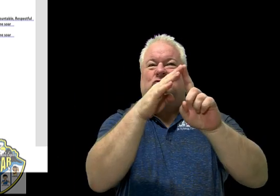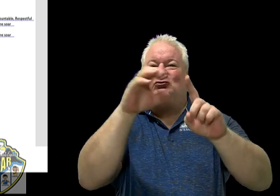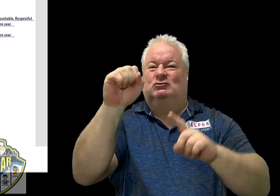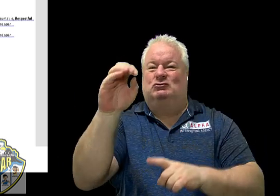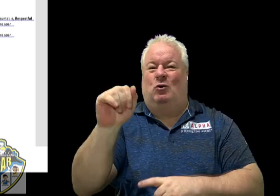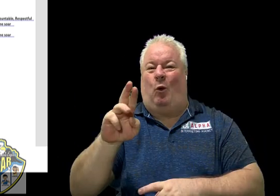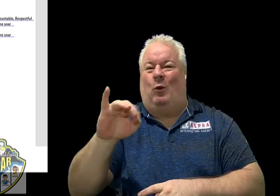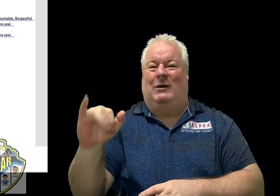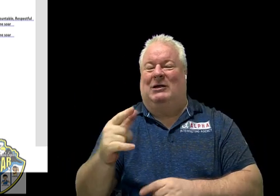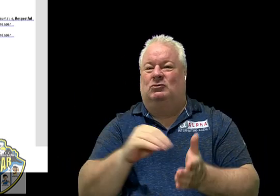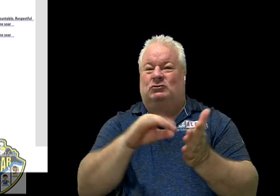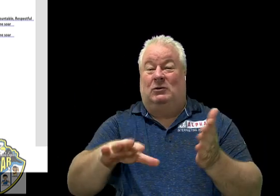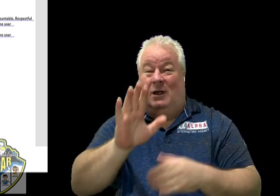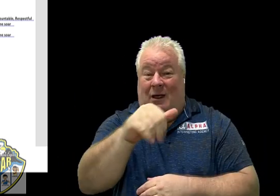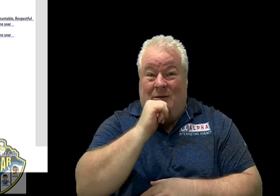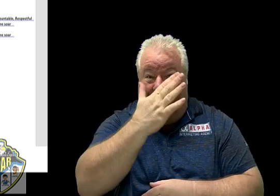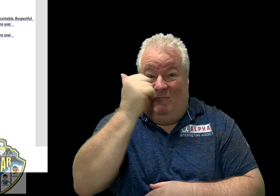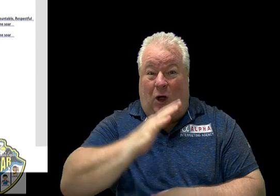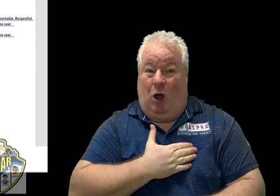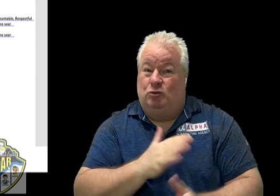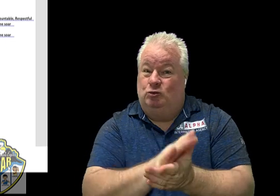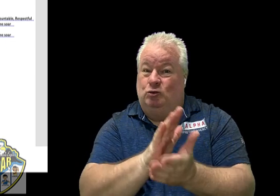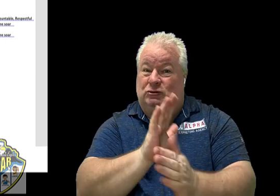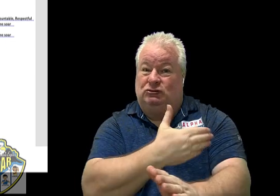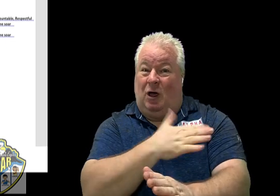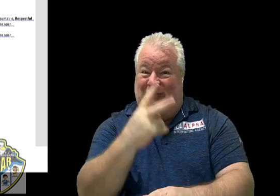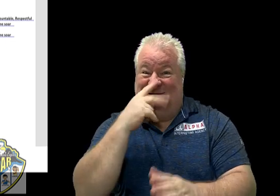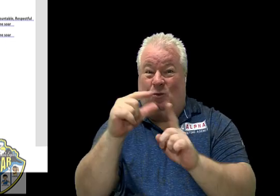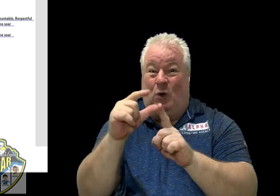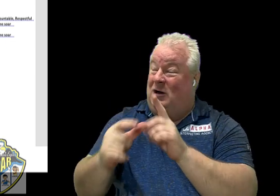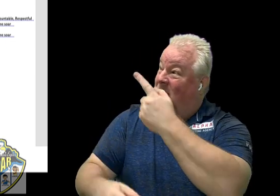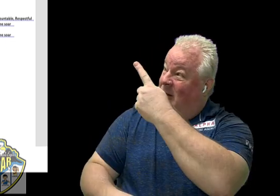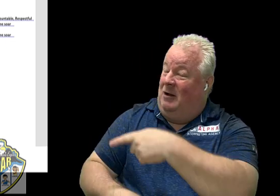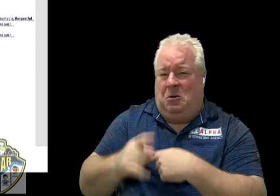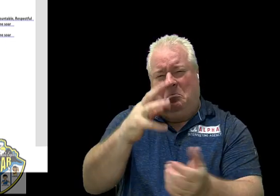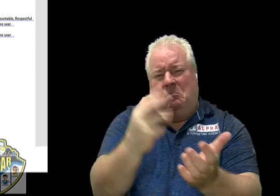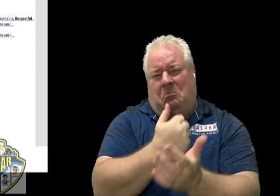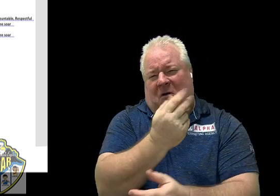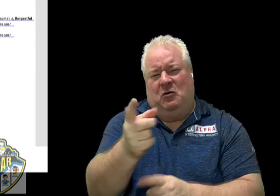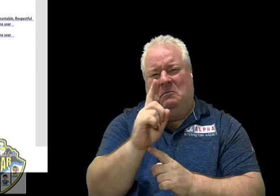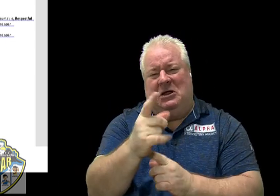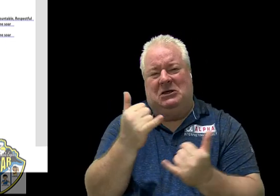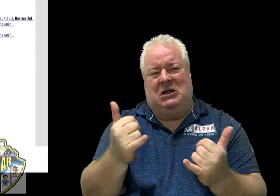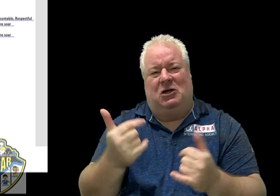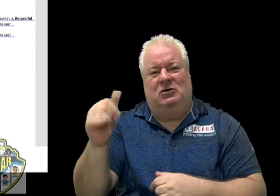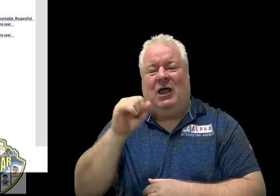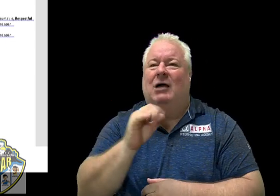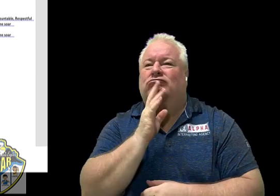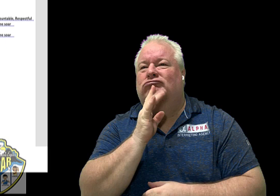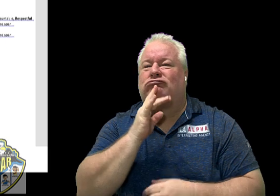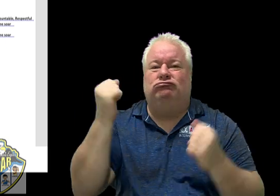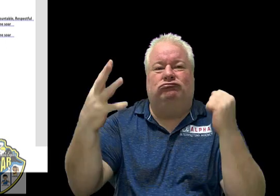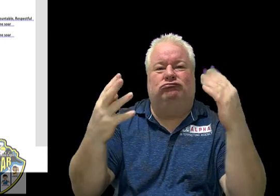2020-2021. Now let's not forget our school song. You can all take a few minutes right now to sing